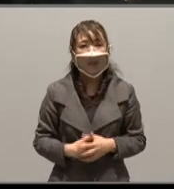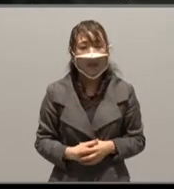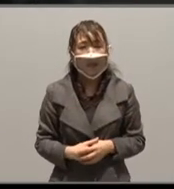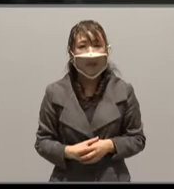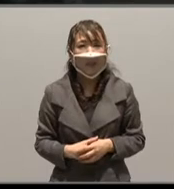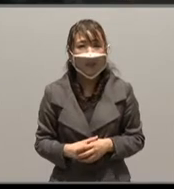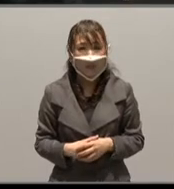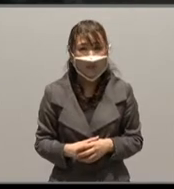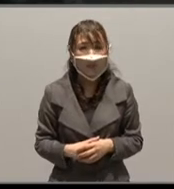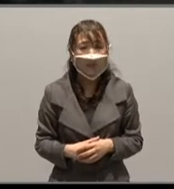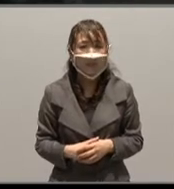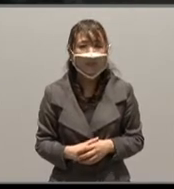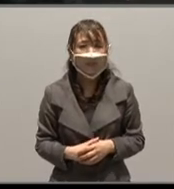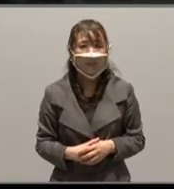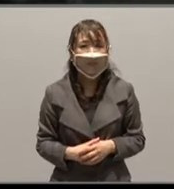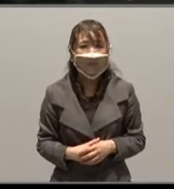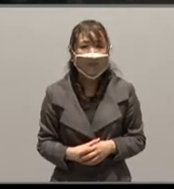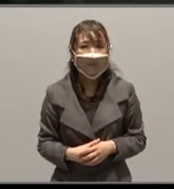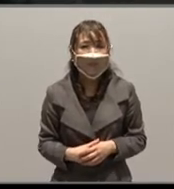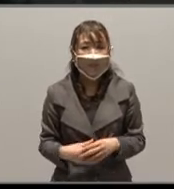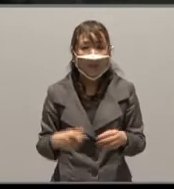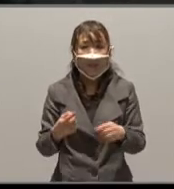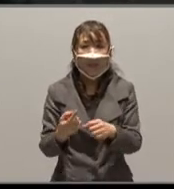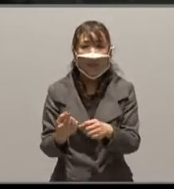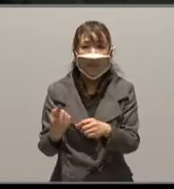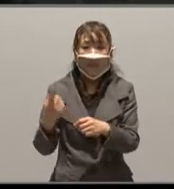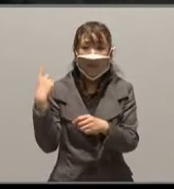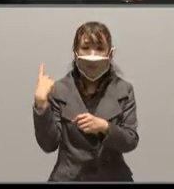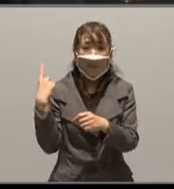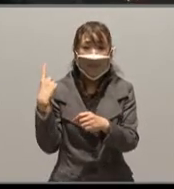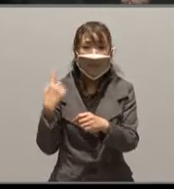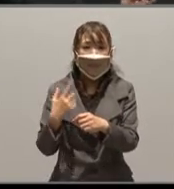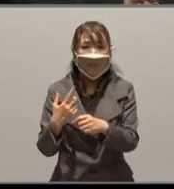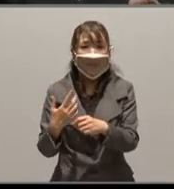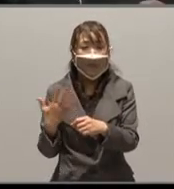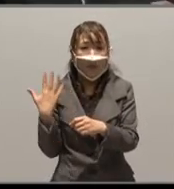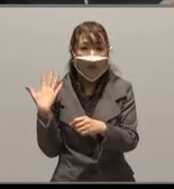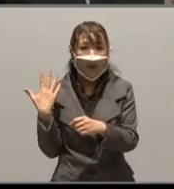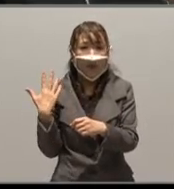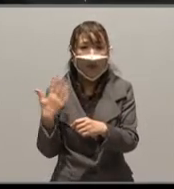gender neutral. And this is the anti-cancer protein.